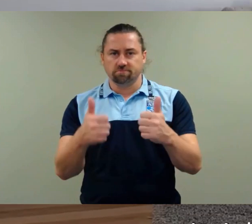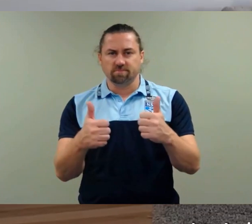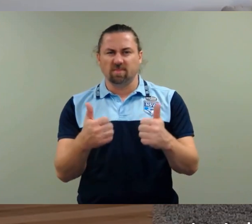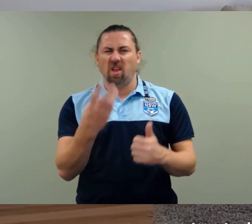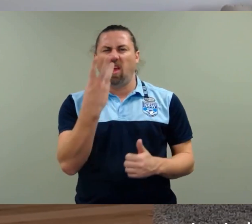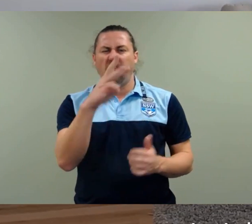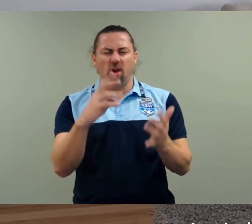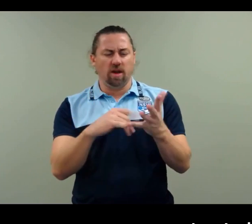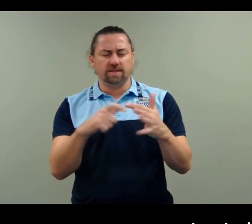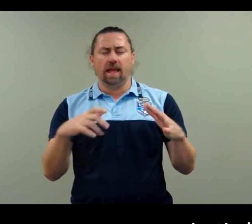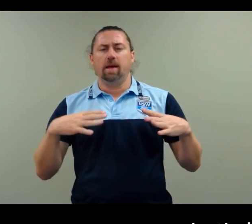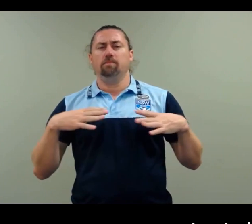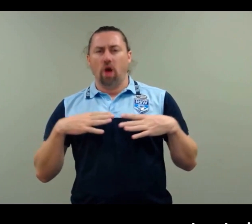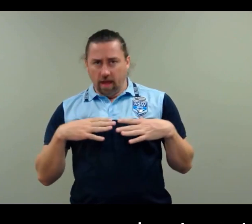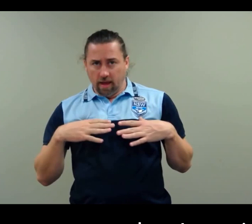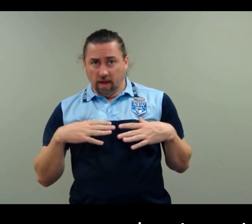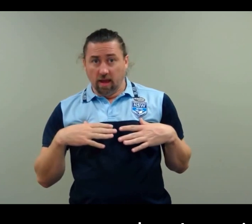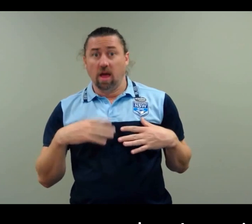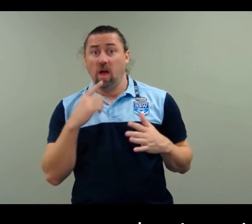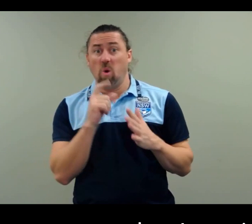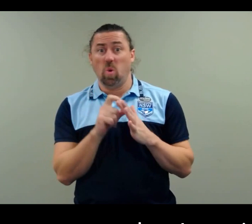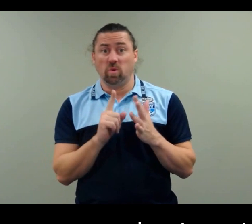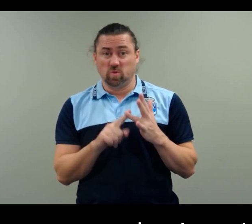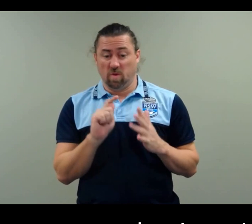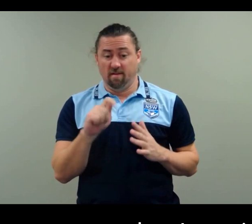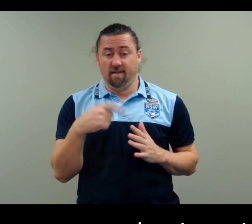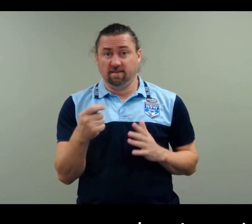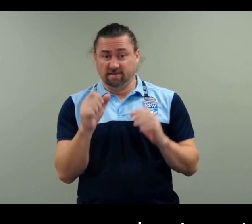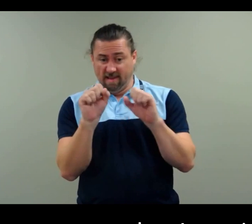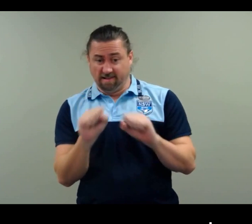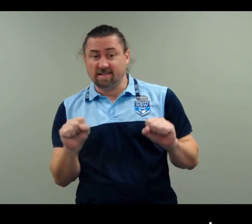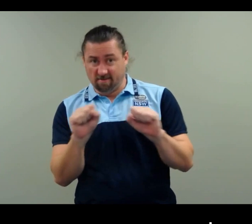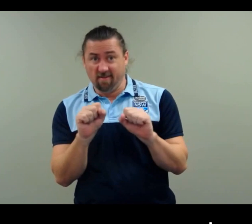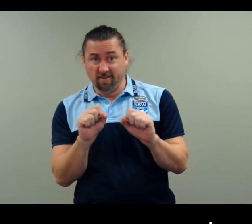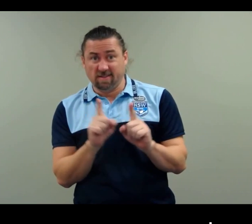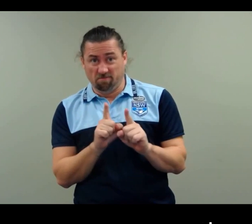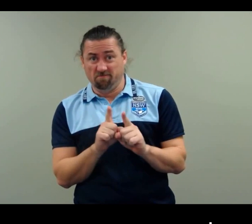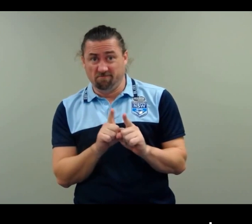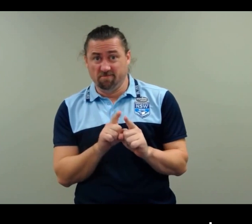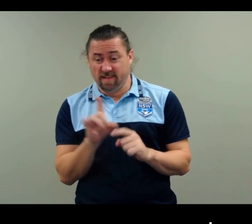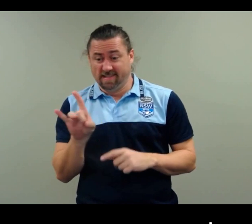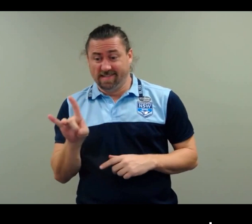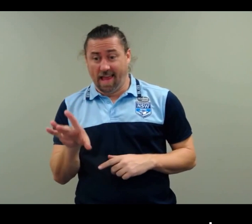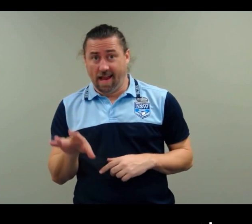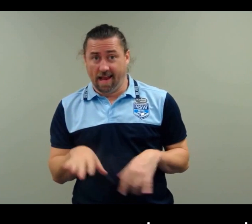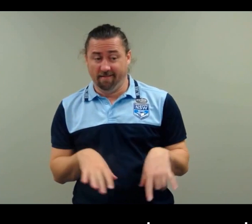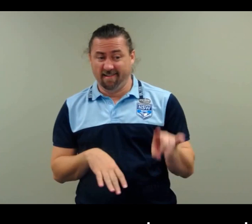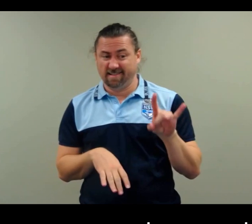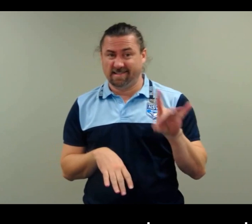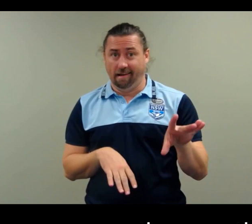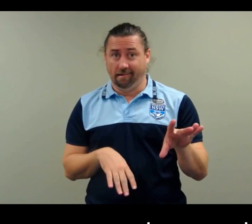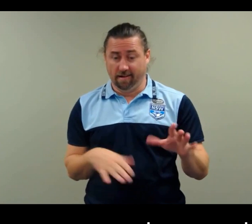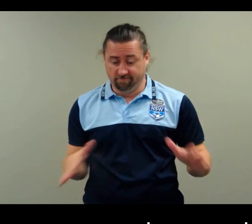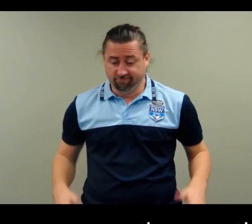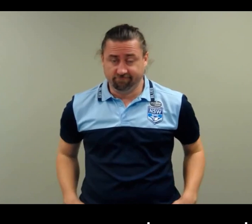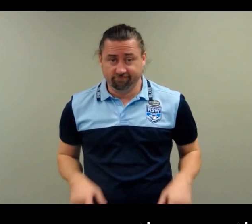Great, let's have 30 seconds of rest, and we're going to then perform the exercise another 10 times on our right side, then